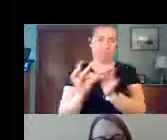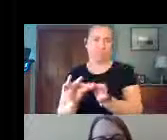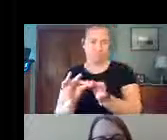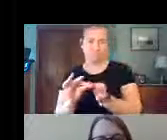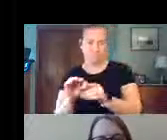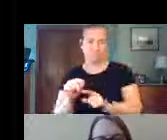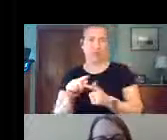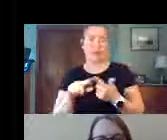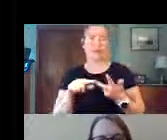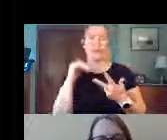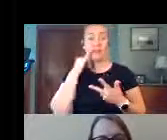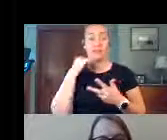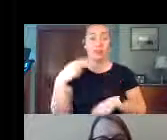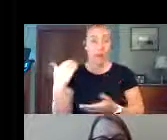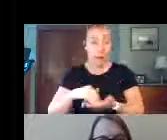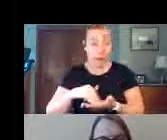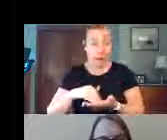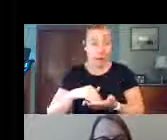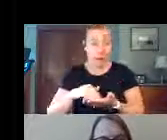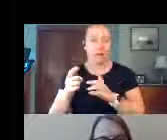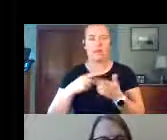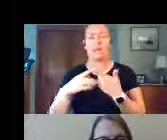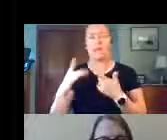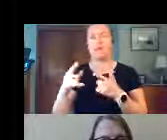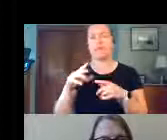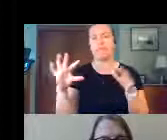was confirmed high, which was consistent with AHA guidelines.